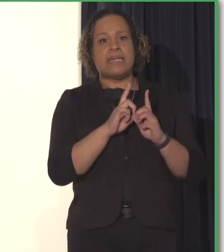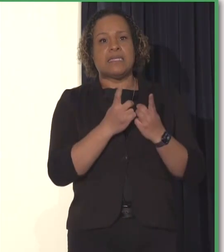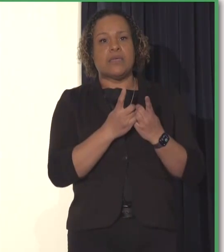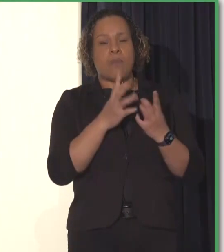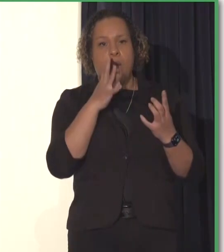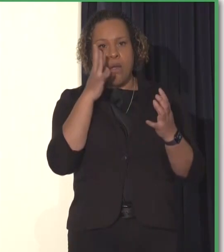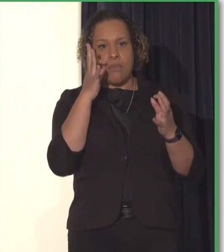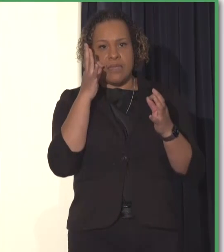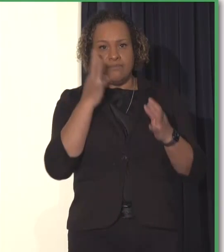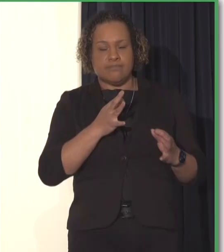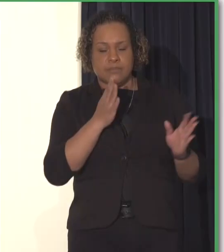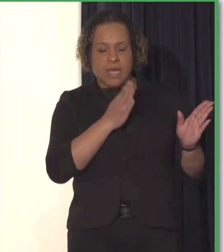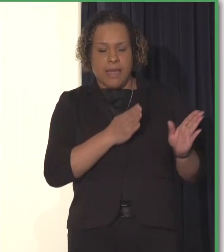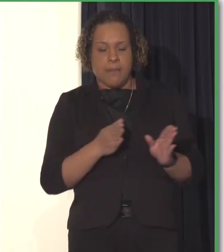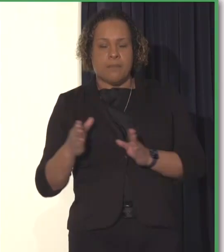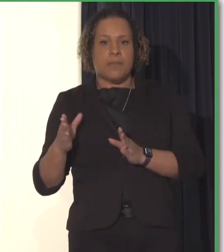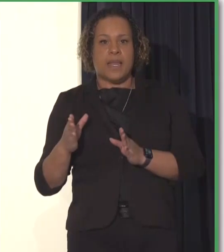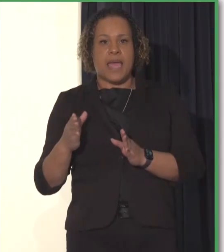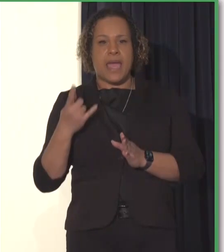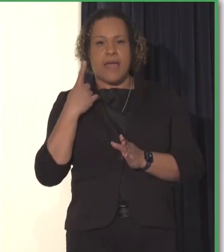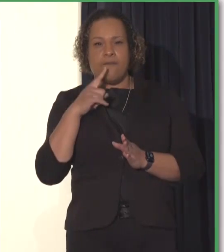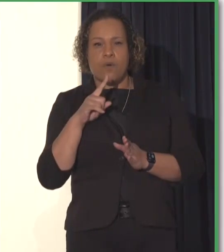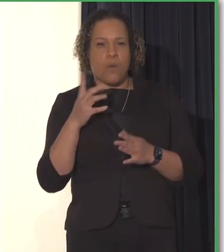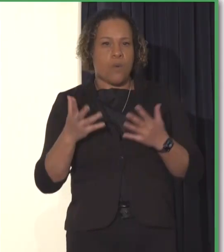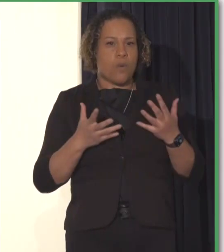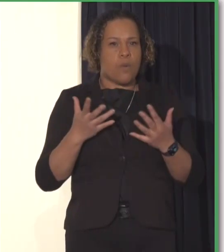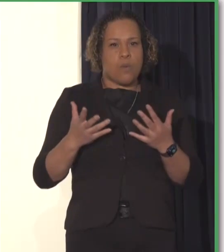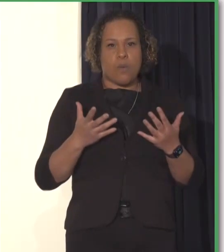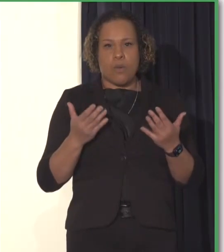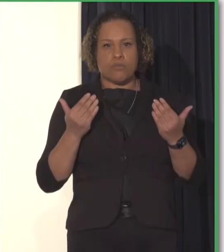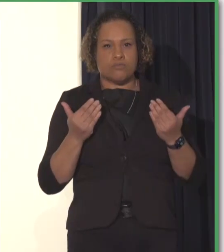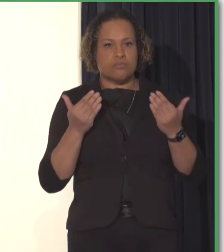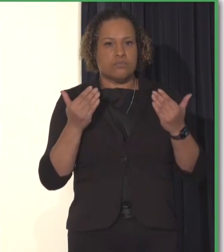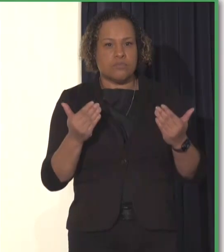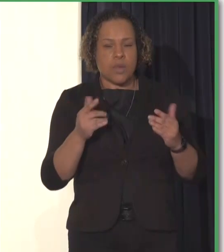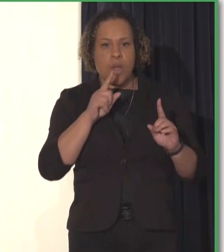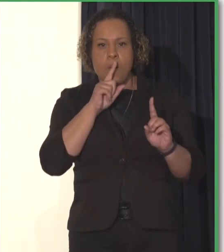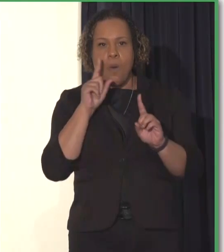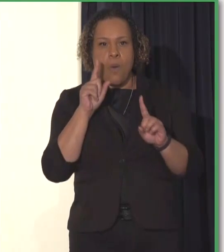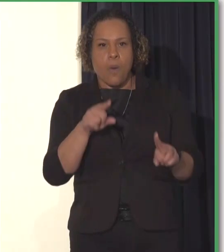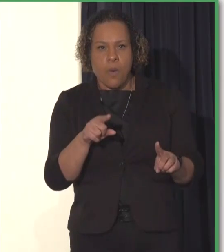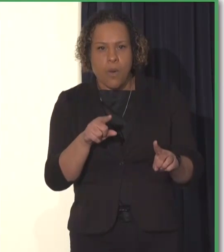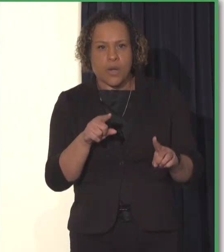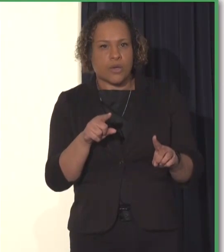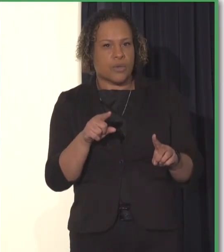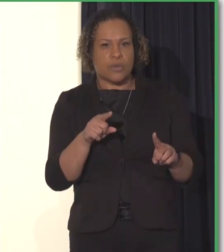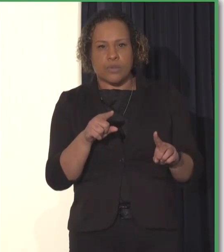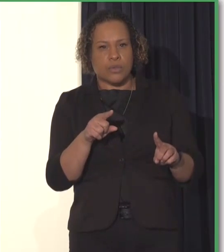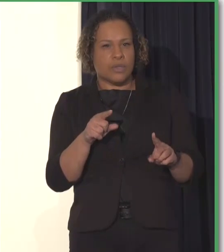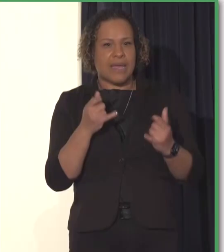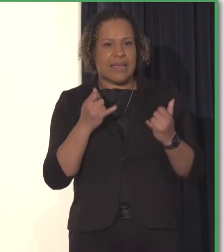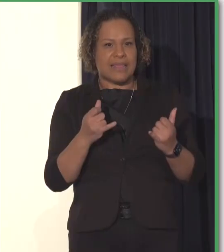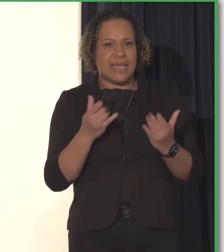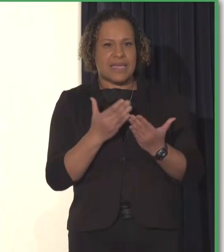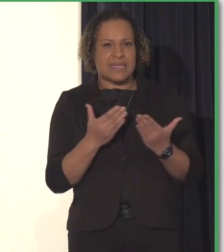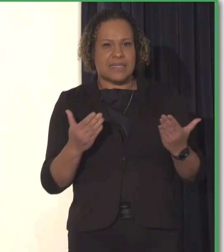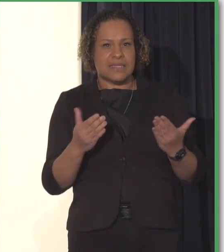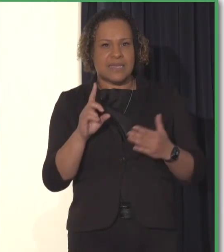whatever to go by ordering these this device. Approved